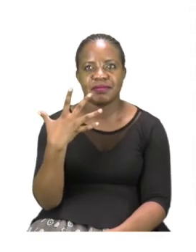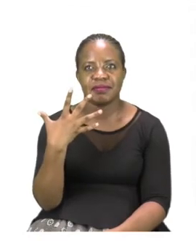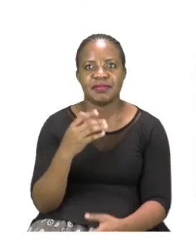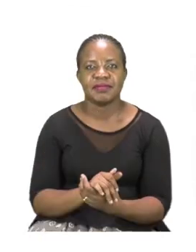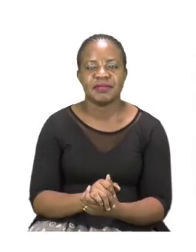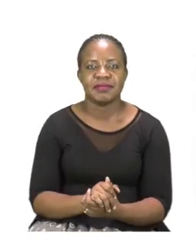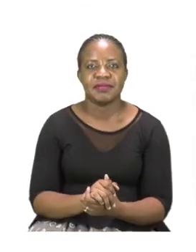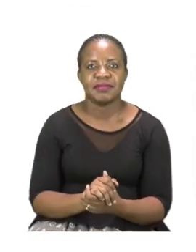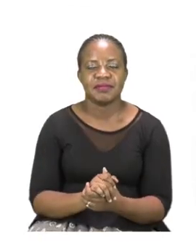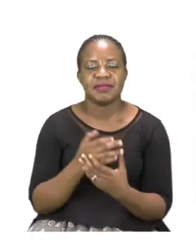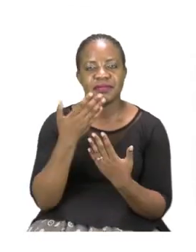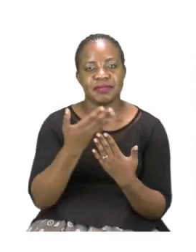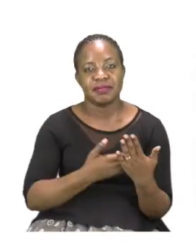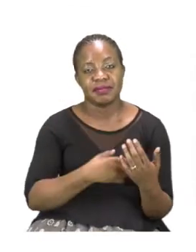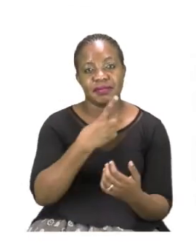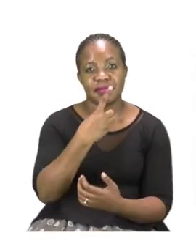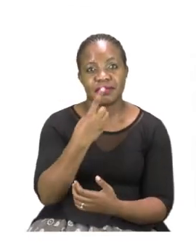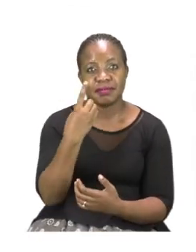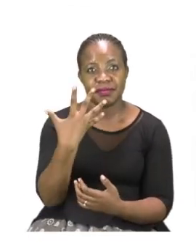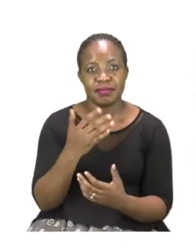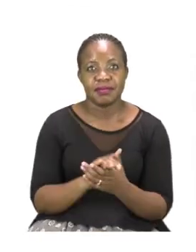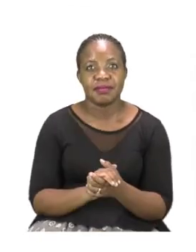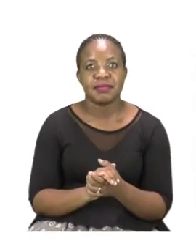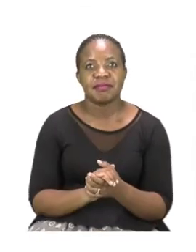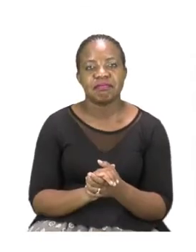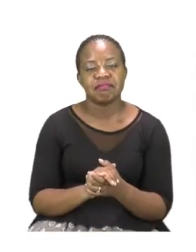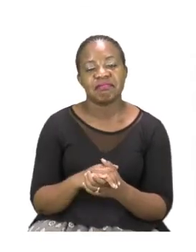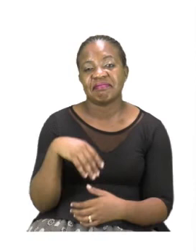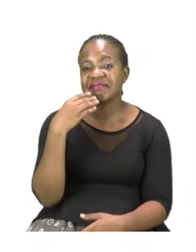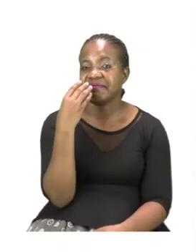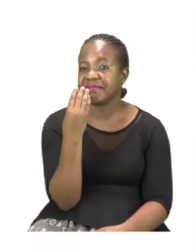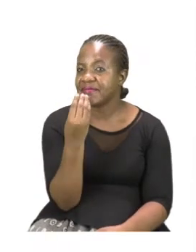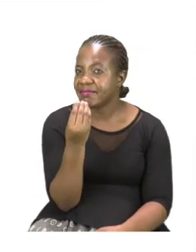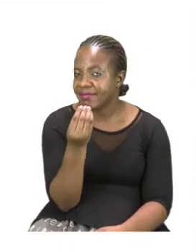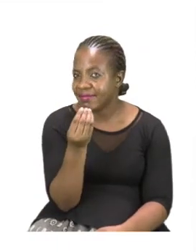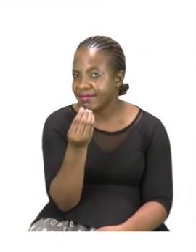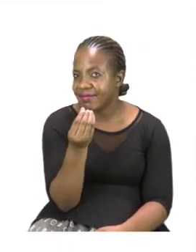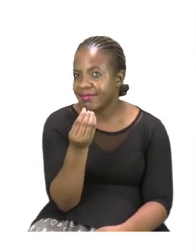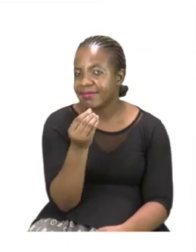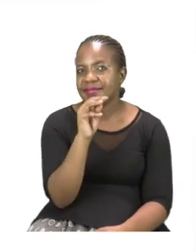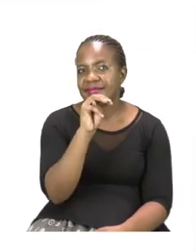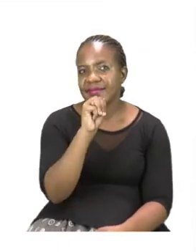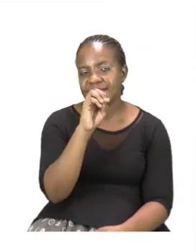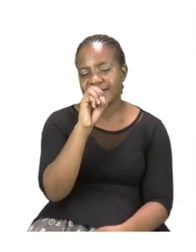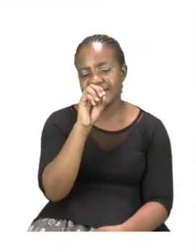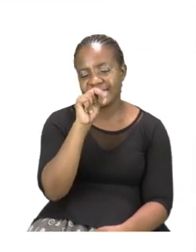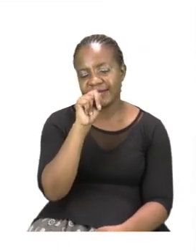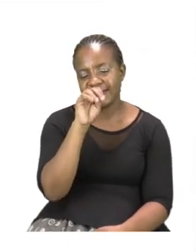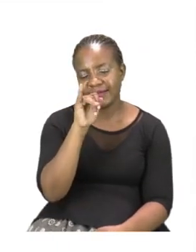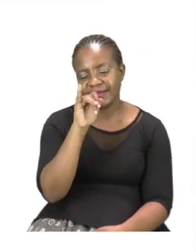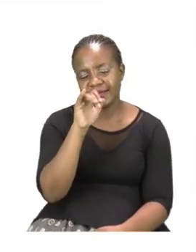On page 15, you are going to be dealing with money. Now, I know we already